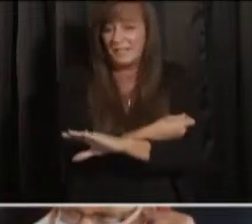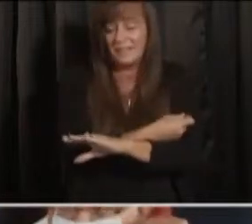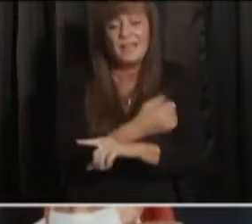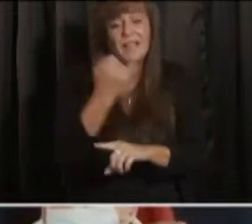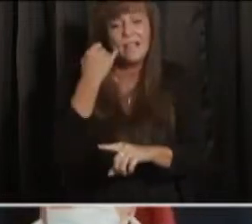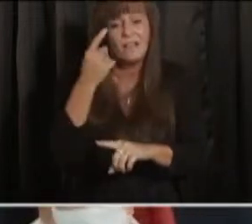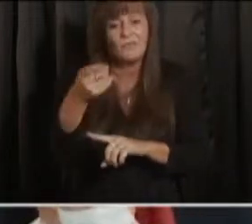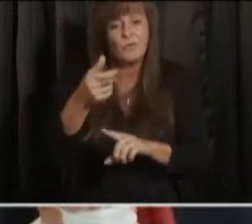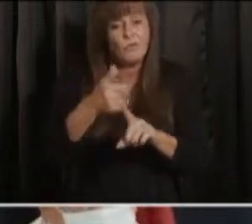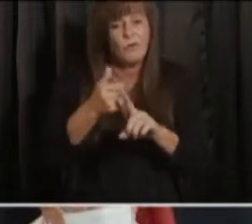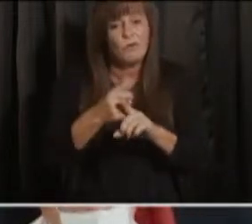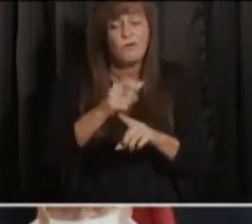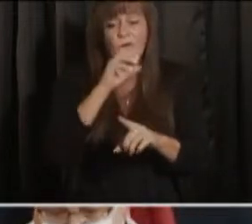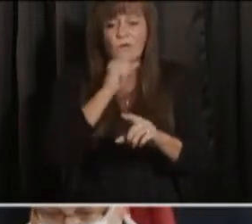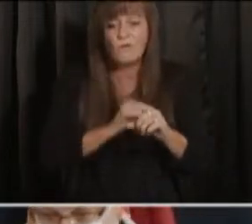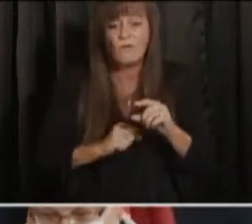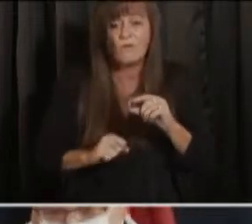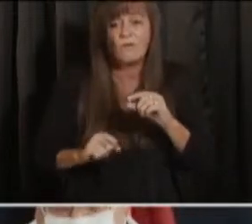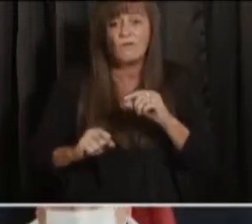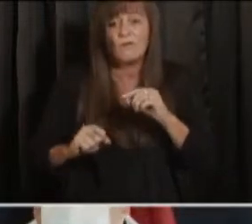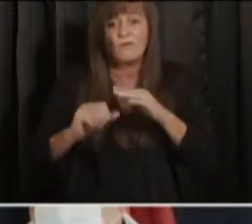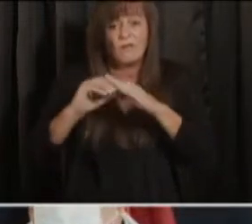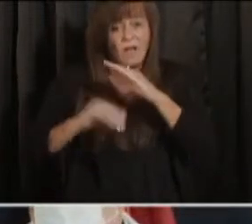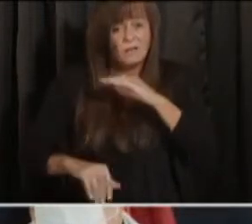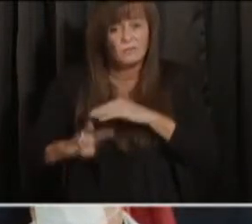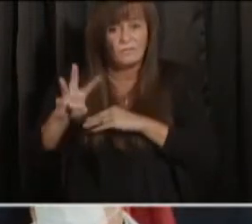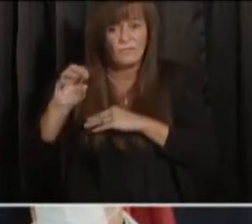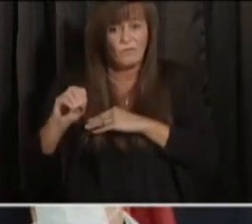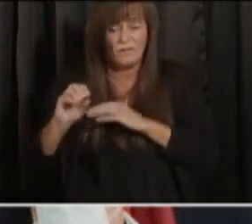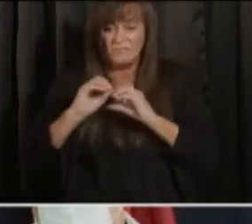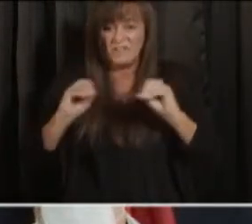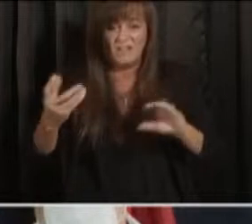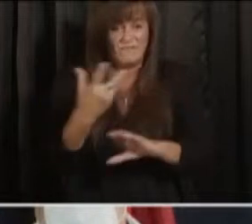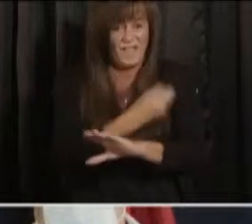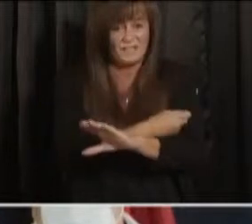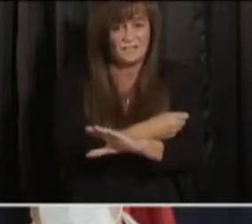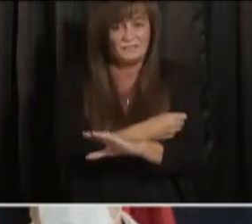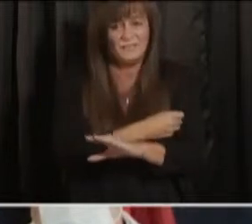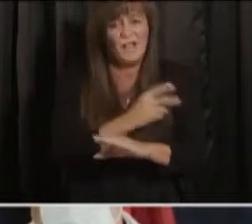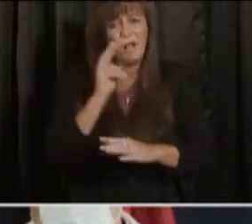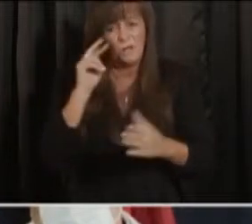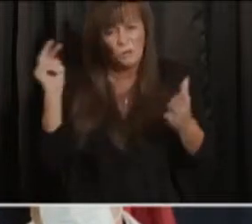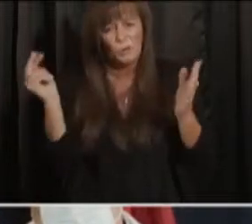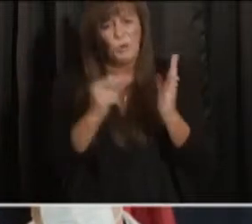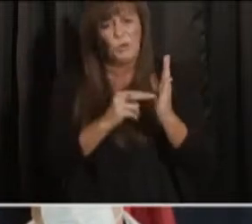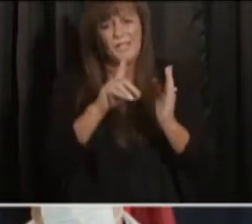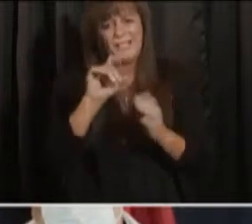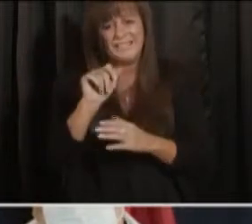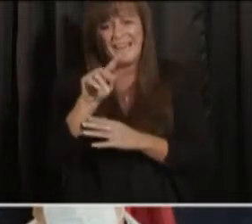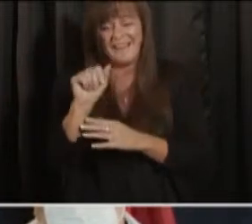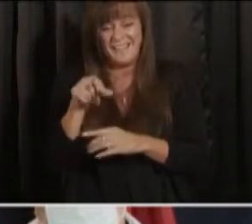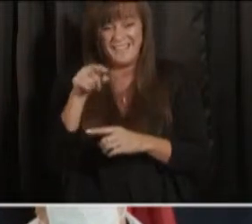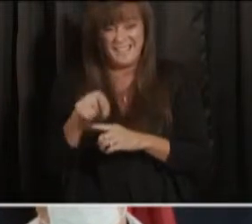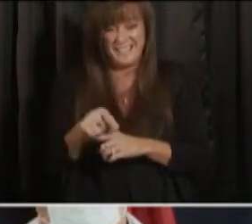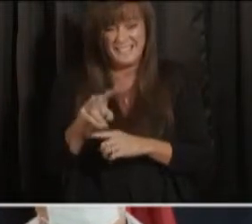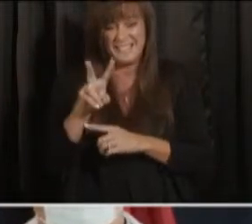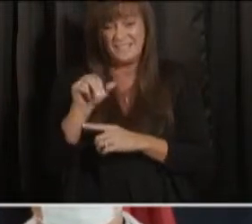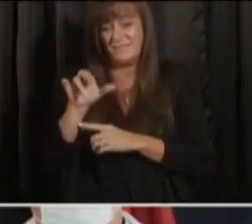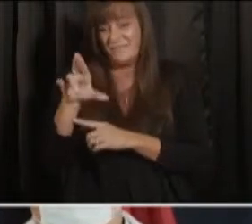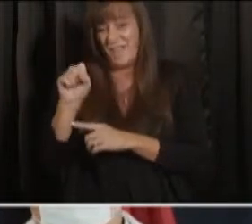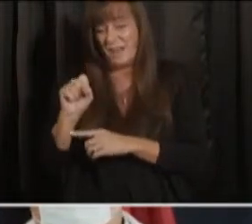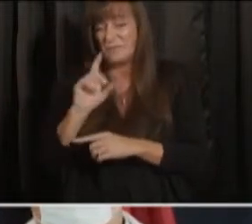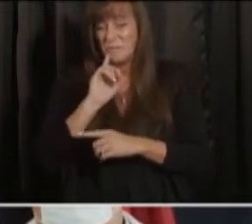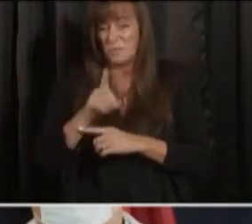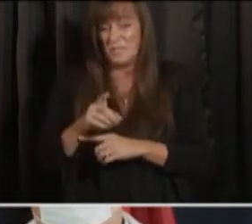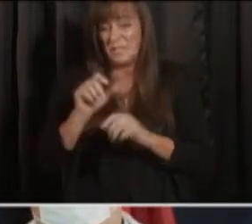under 40 and you haven't been vaccinated yet, just look at the data. This is a deadly virus to you now. You're really rolling